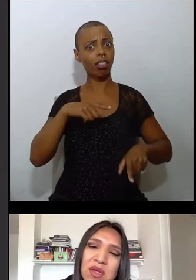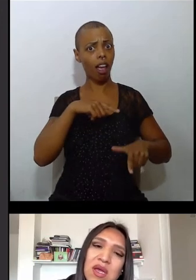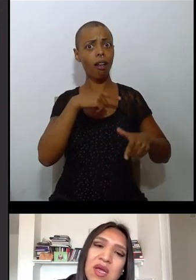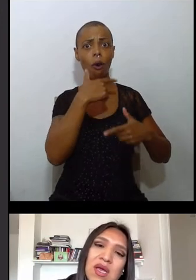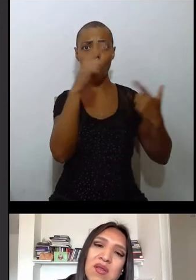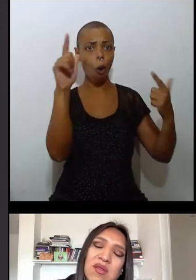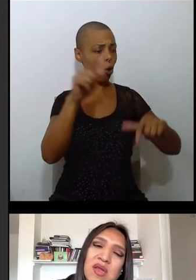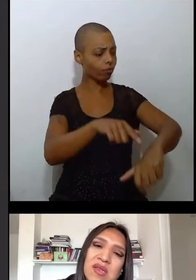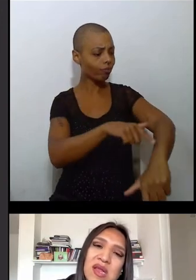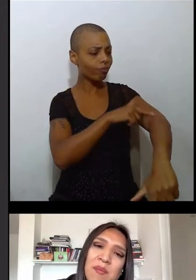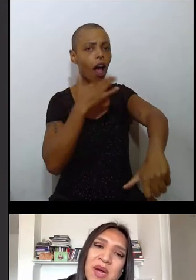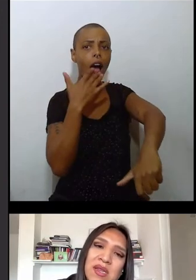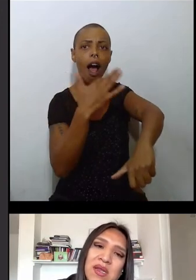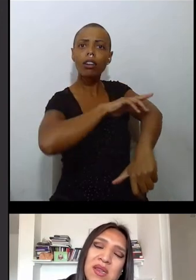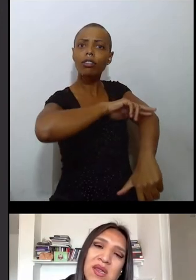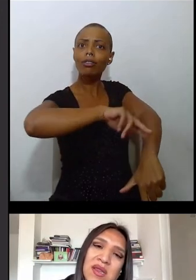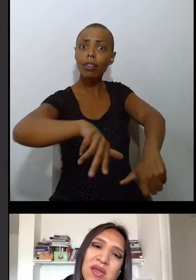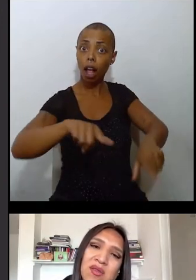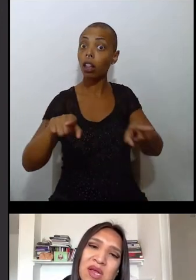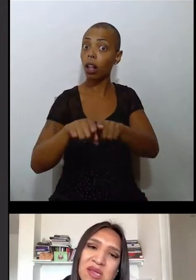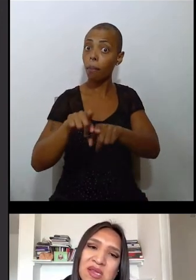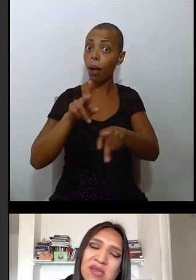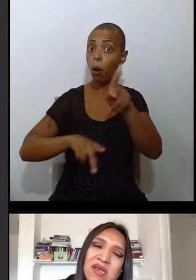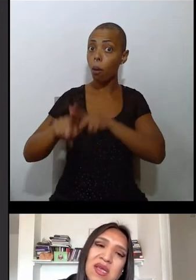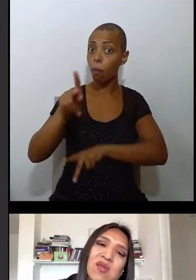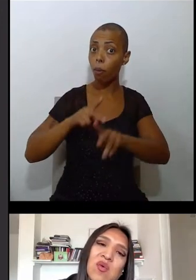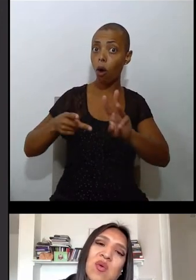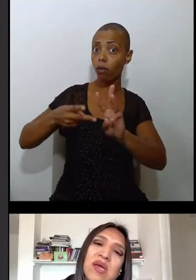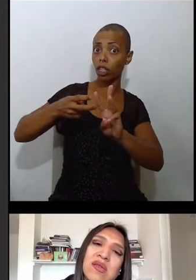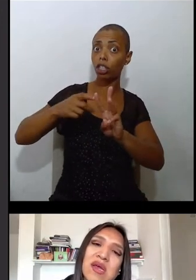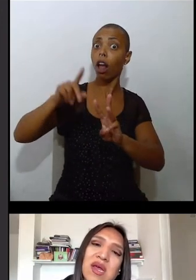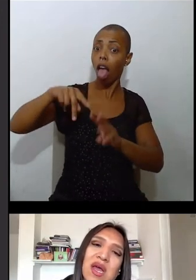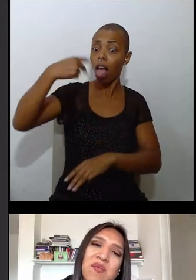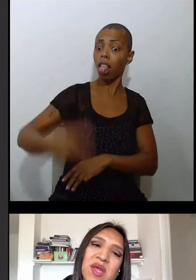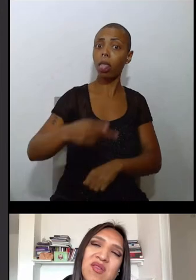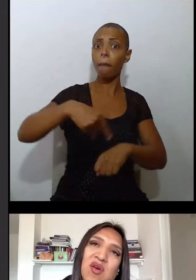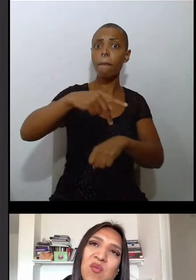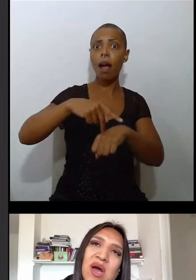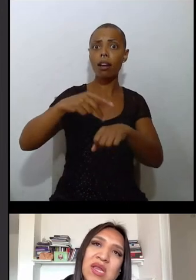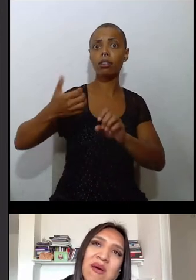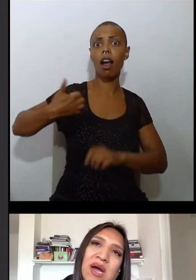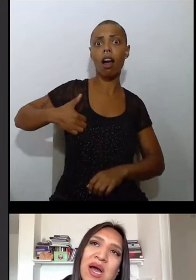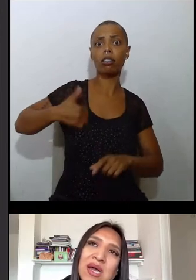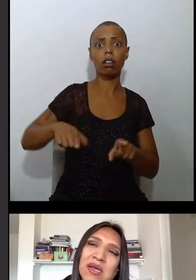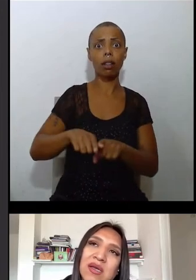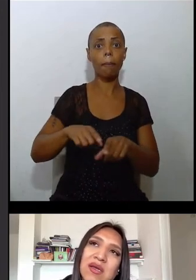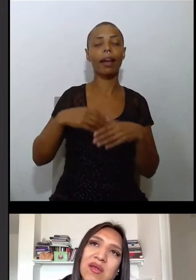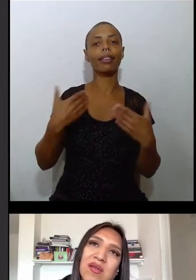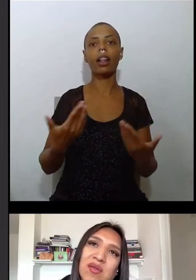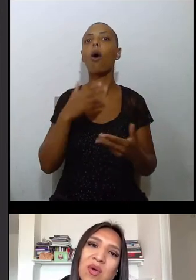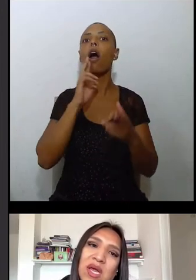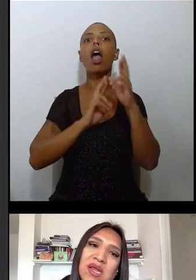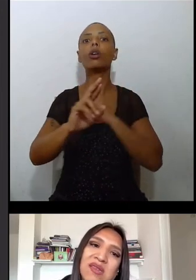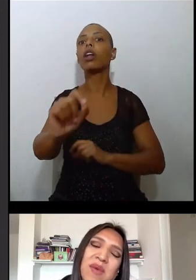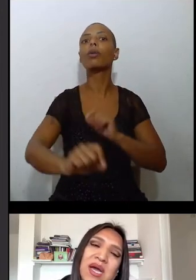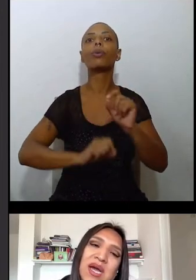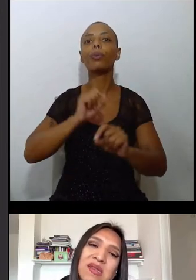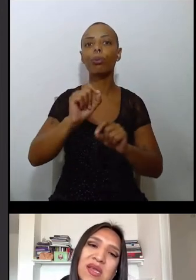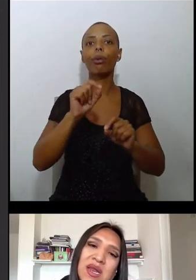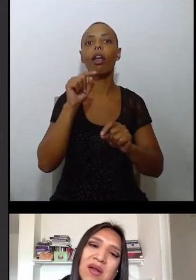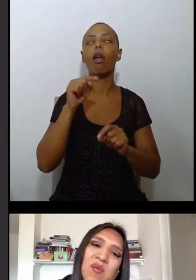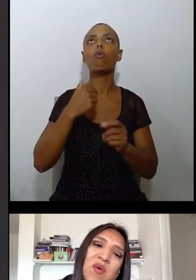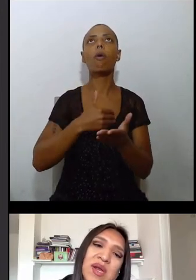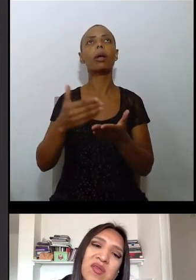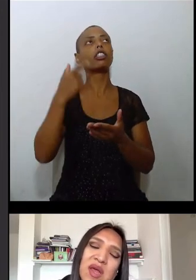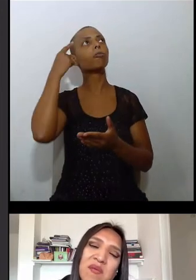for example you might not realize that in Argentina we do have indigenous peoples that are a big part of what our